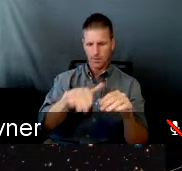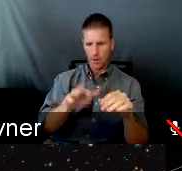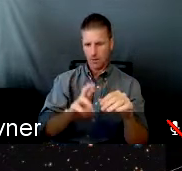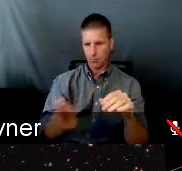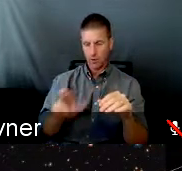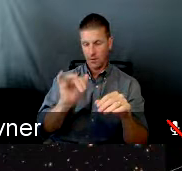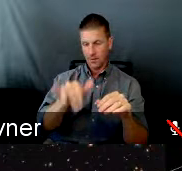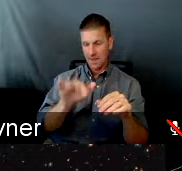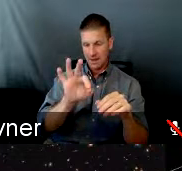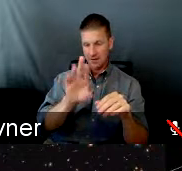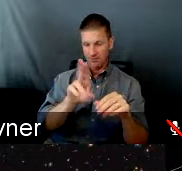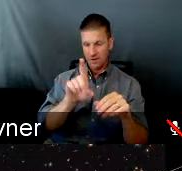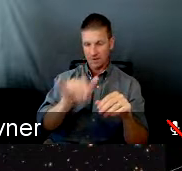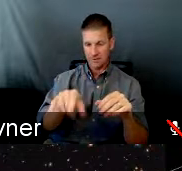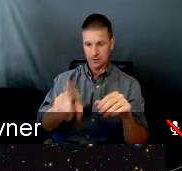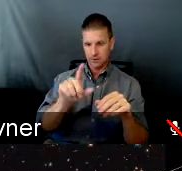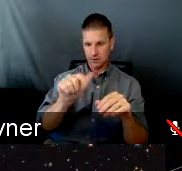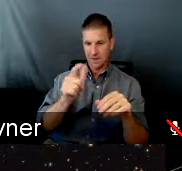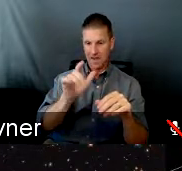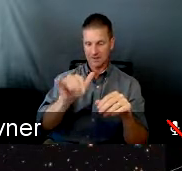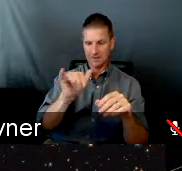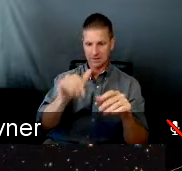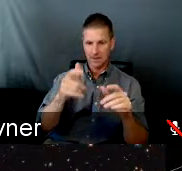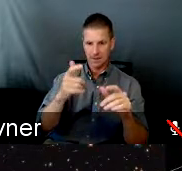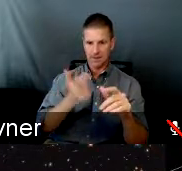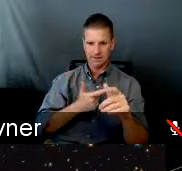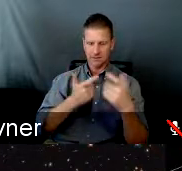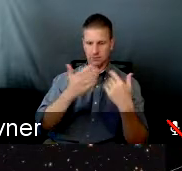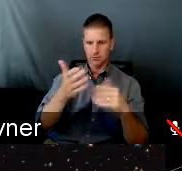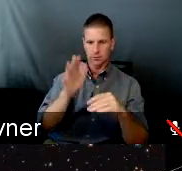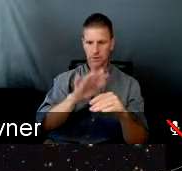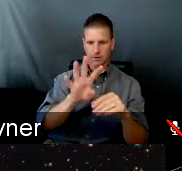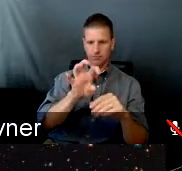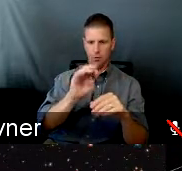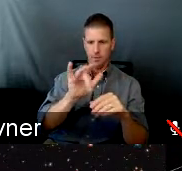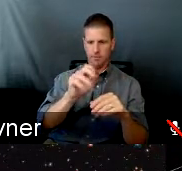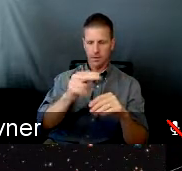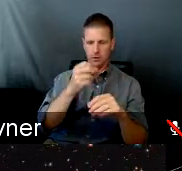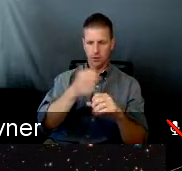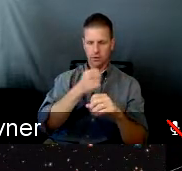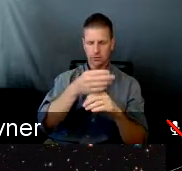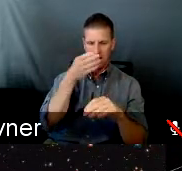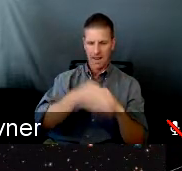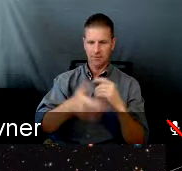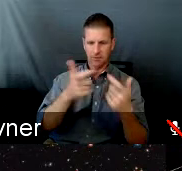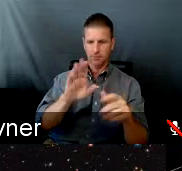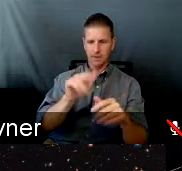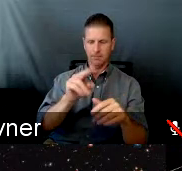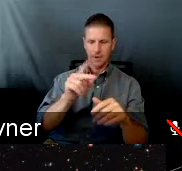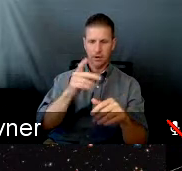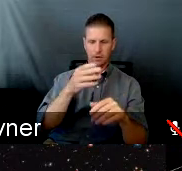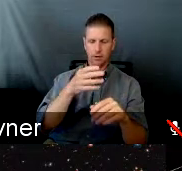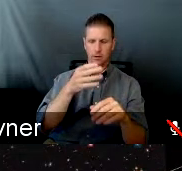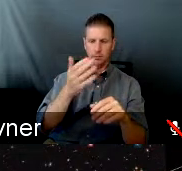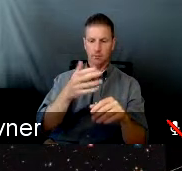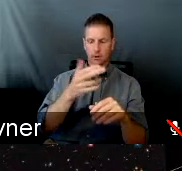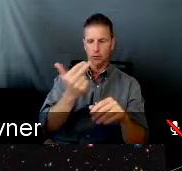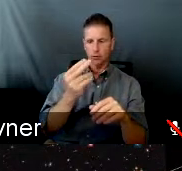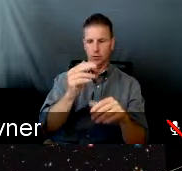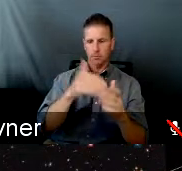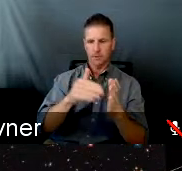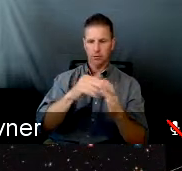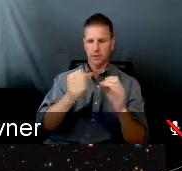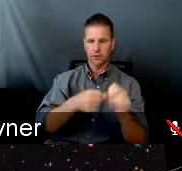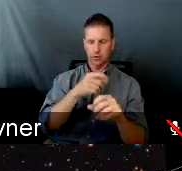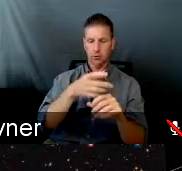dot is a galaxy that existed over about 400 million years after the Big Bang, so over 13 billion years ago. And so it took the